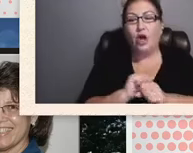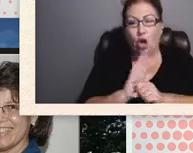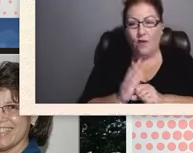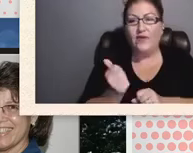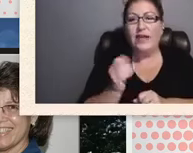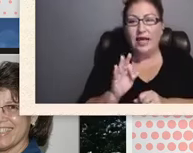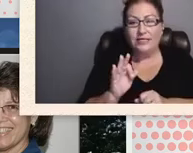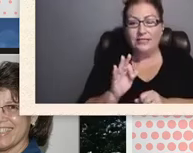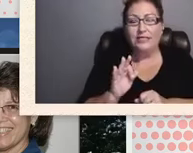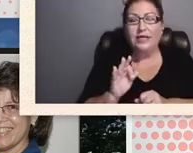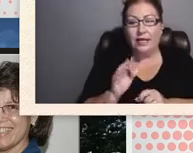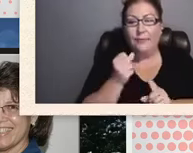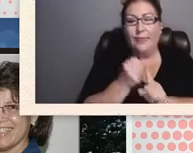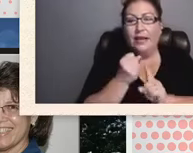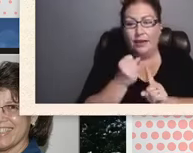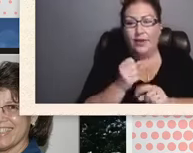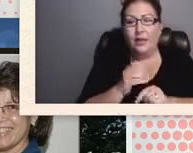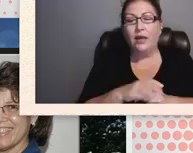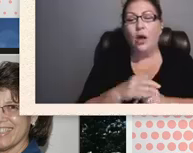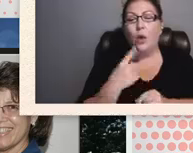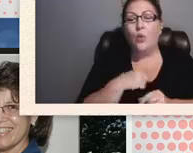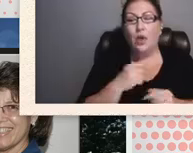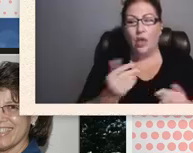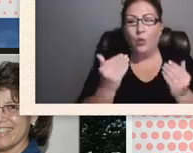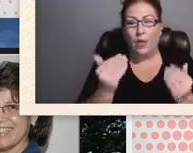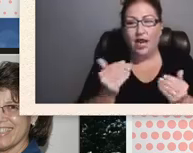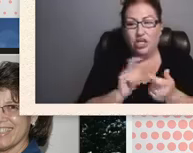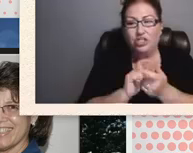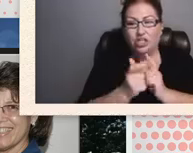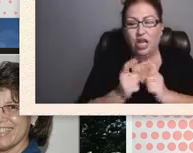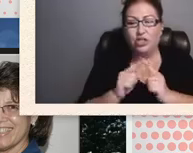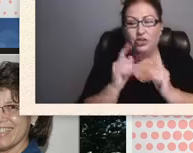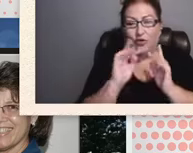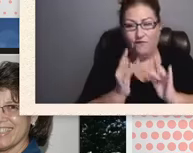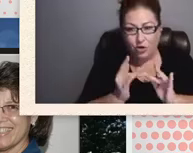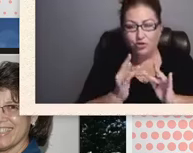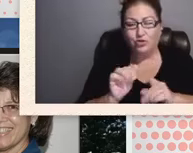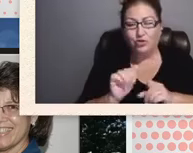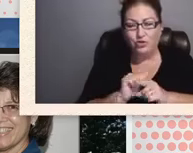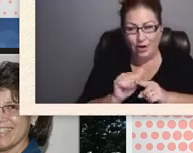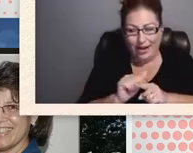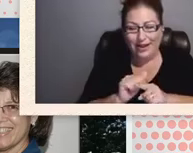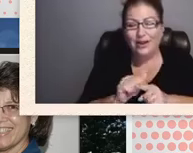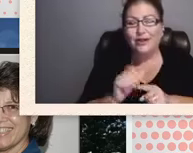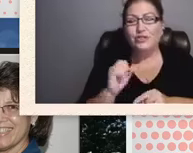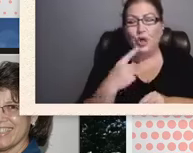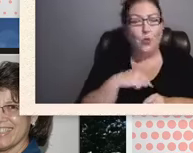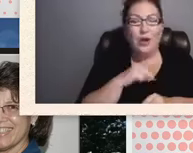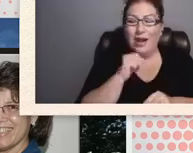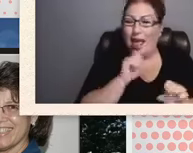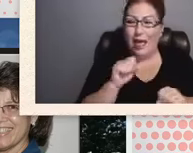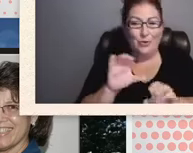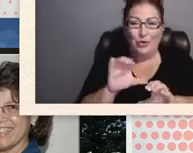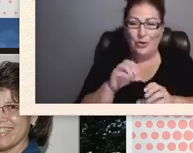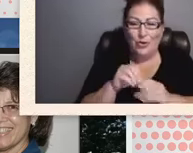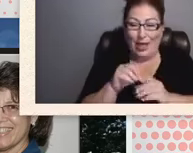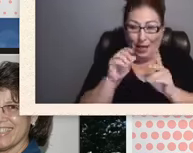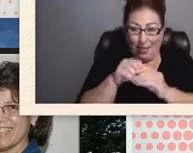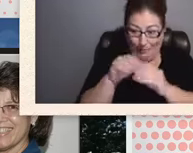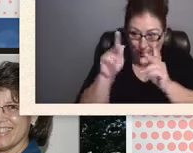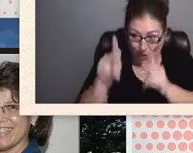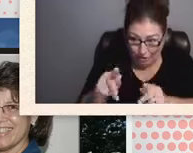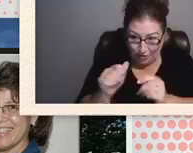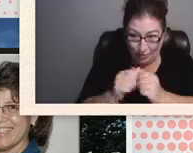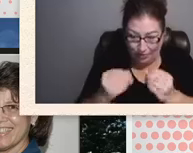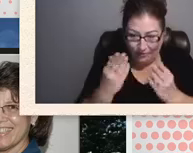pandemic is we did go ahead and change to a virtual training platform. And so We're not able to do it face-to-face with the providers, but I